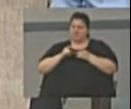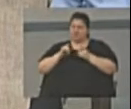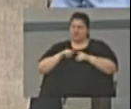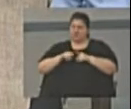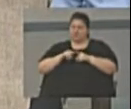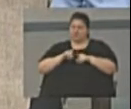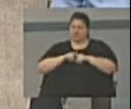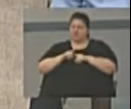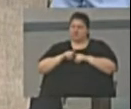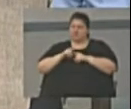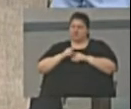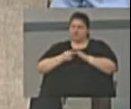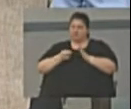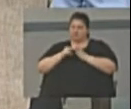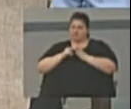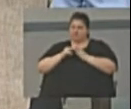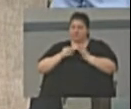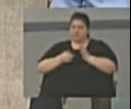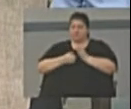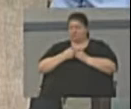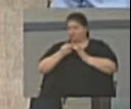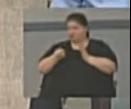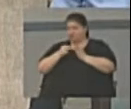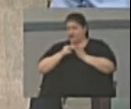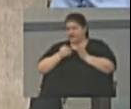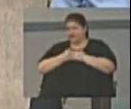the redevelopment of this property,